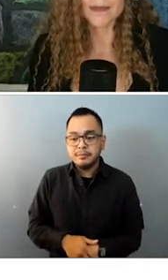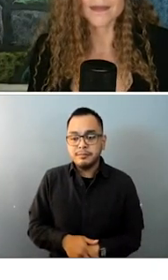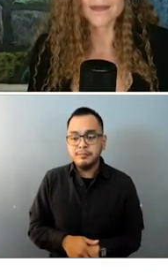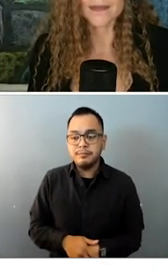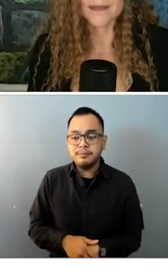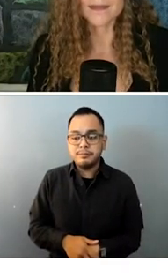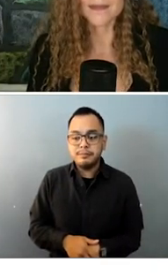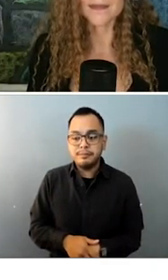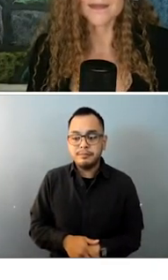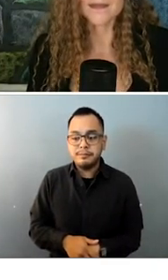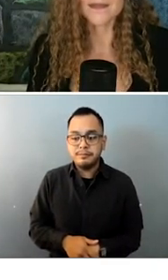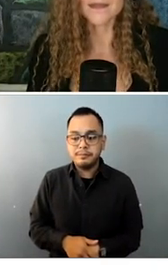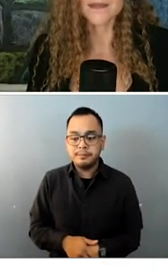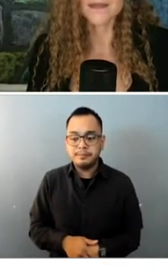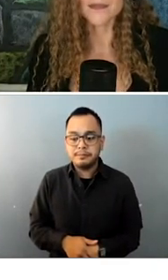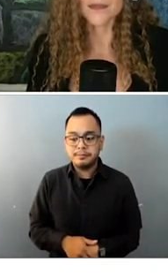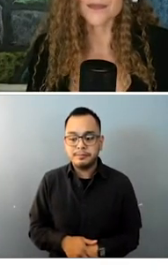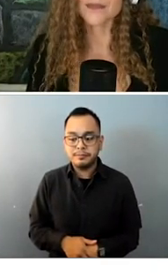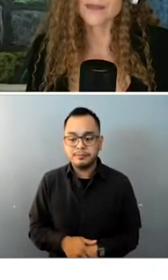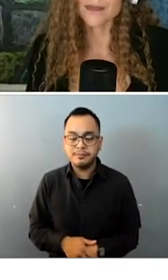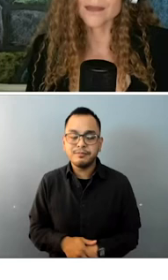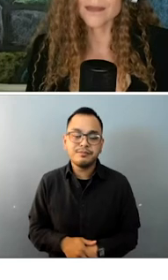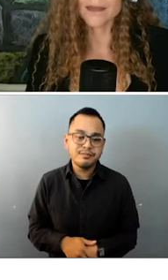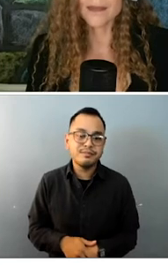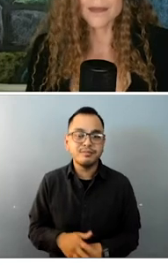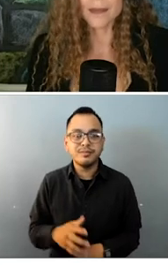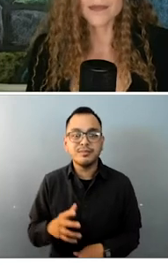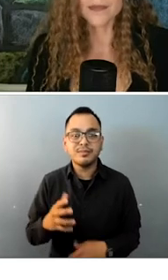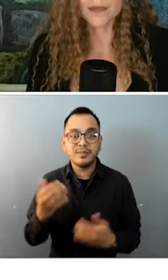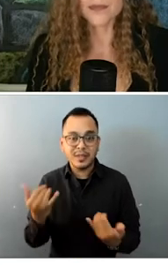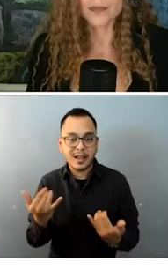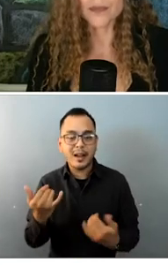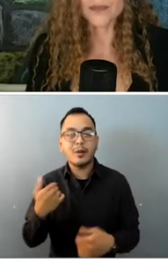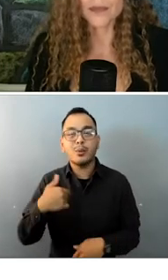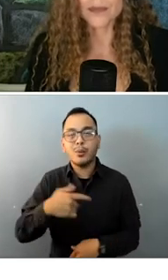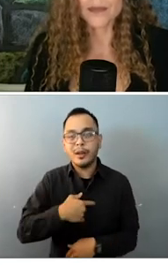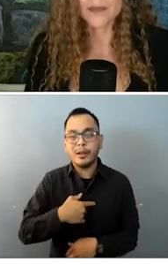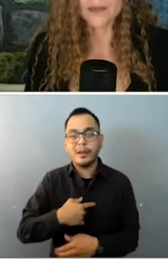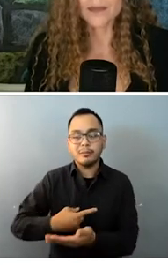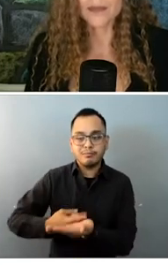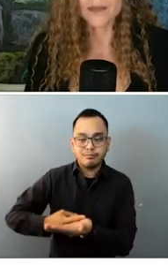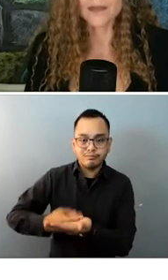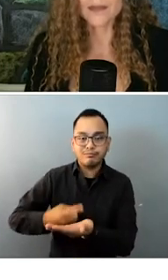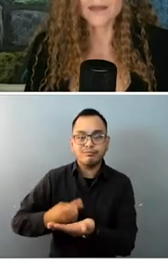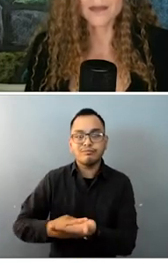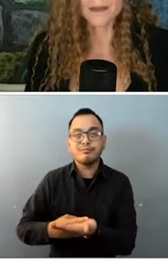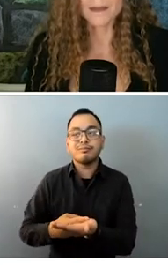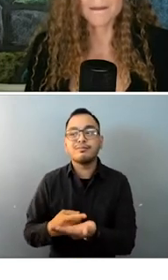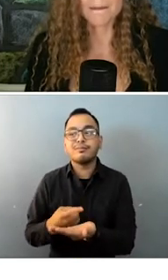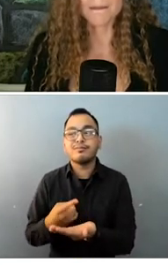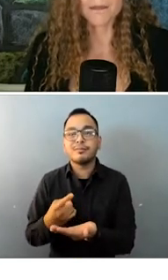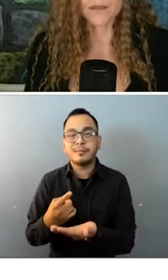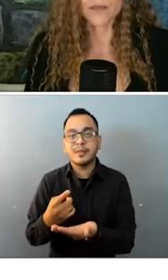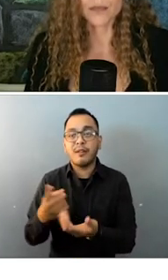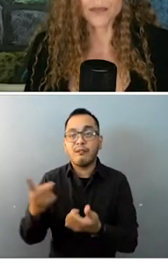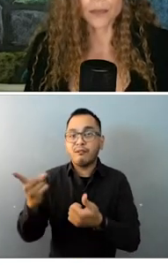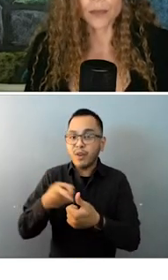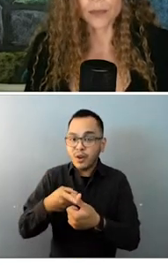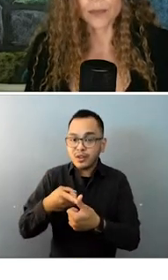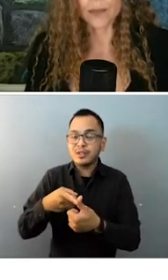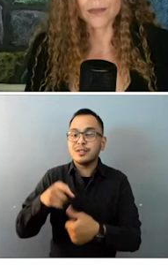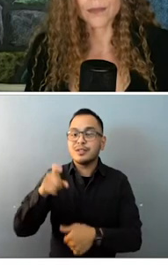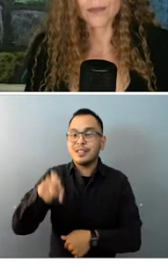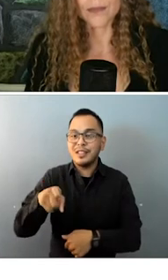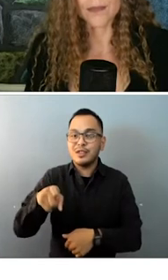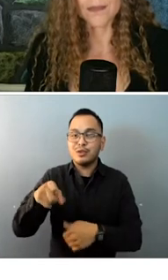The questions. It's as we're talking now. One of the things you have to do is establish